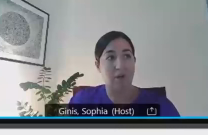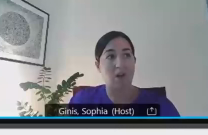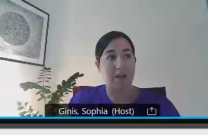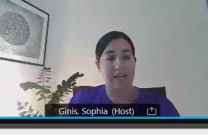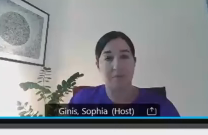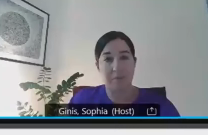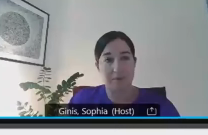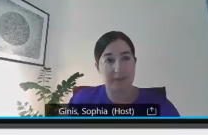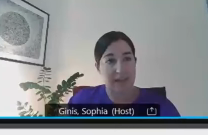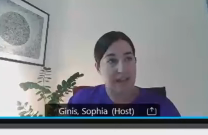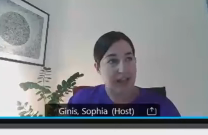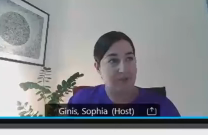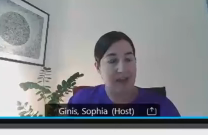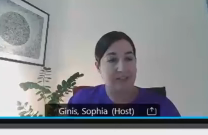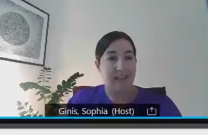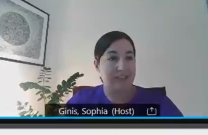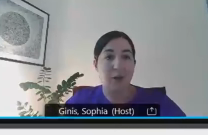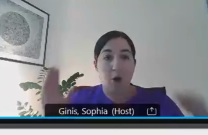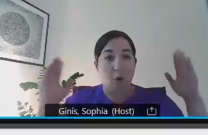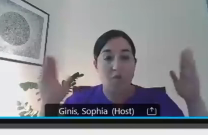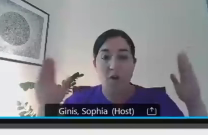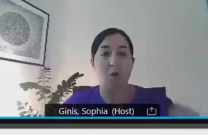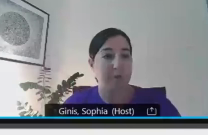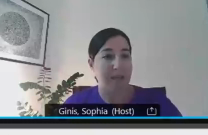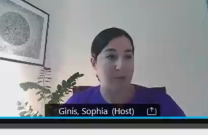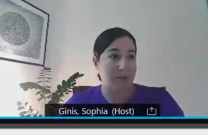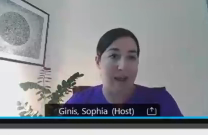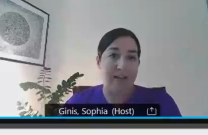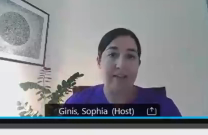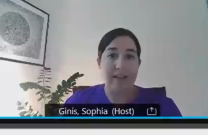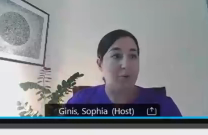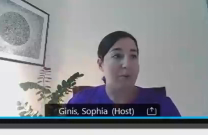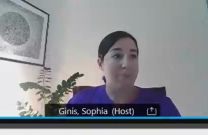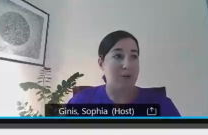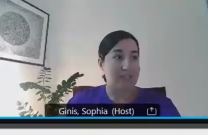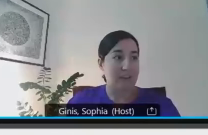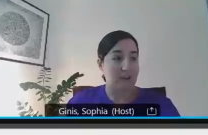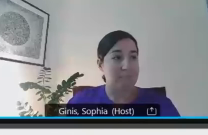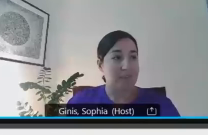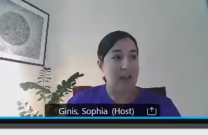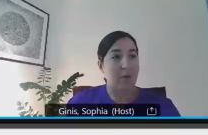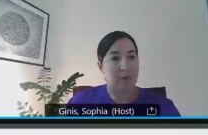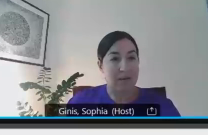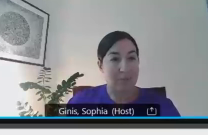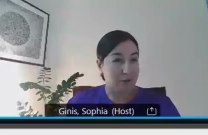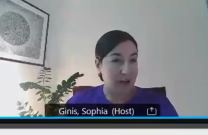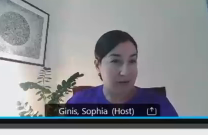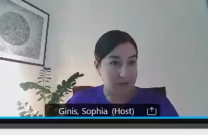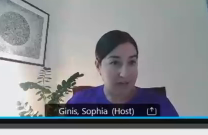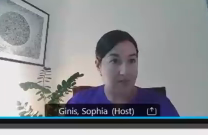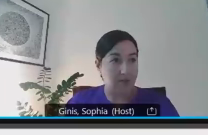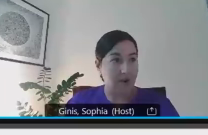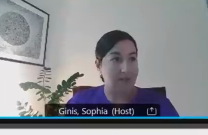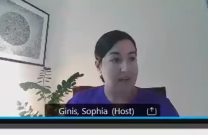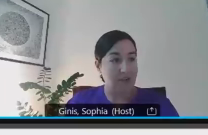are more elongated bubbles. And that's the overall whole space where we might put a station. We need about